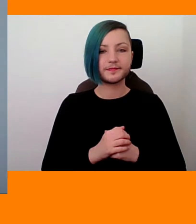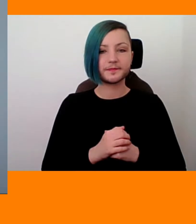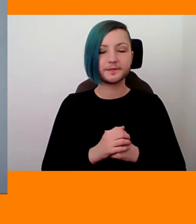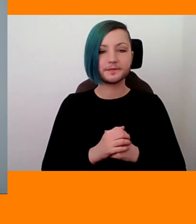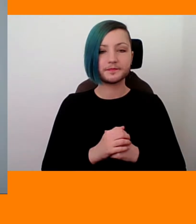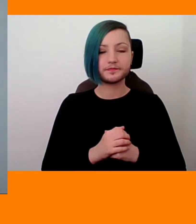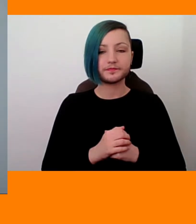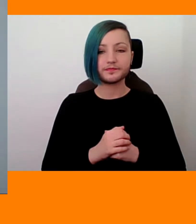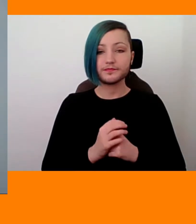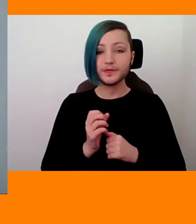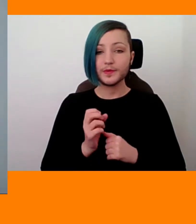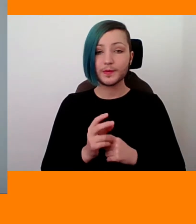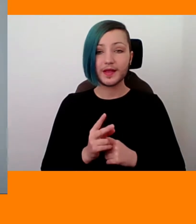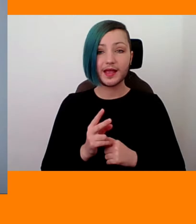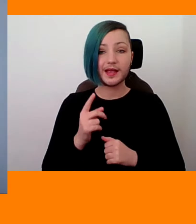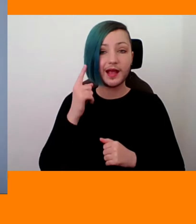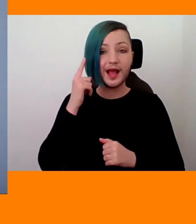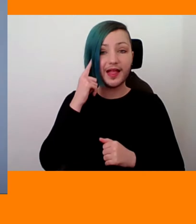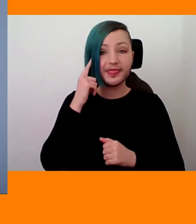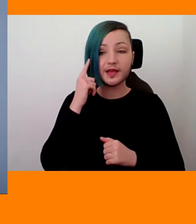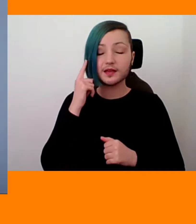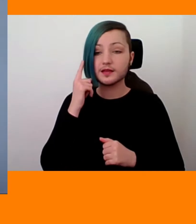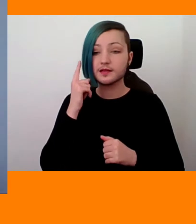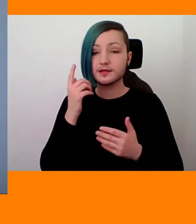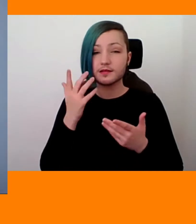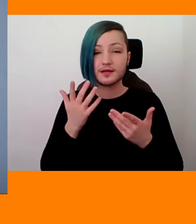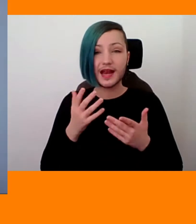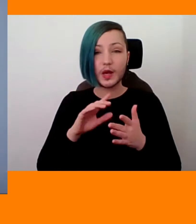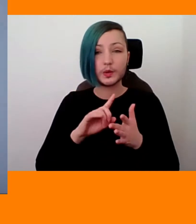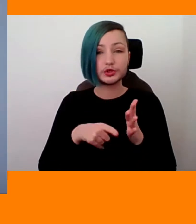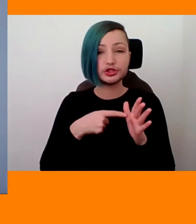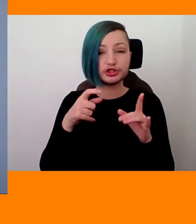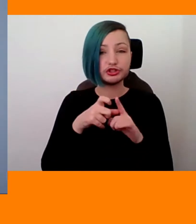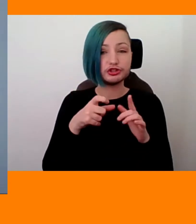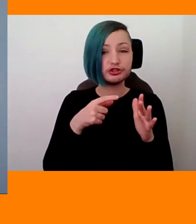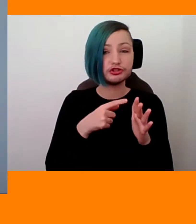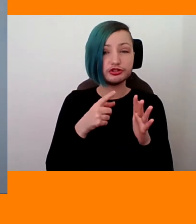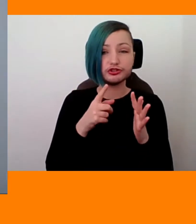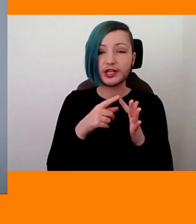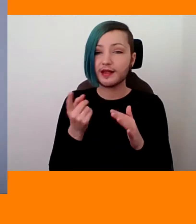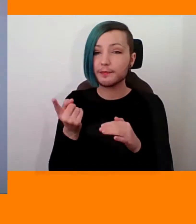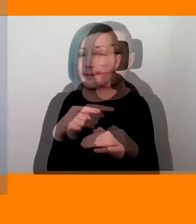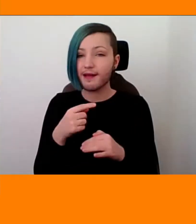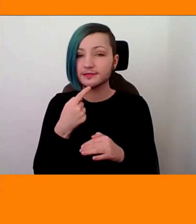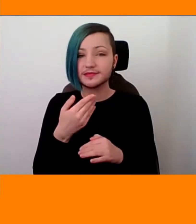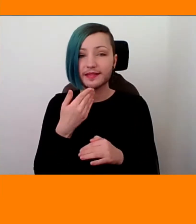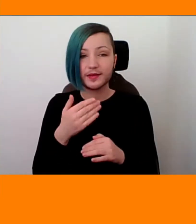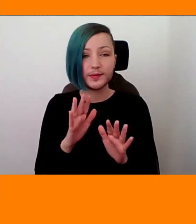Right, I think we're going to go and do an intro now and say thank you.